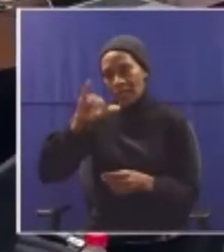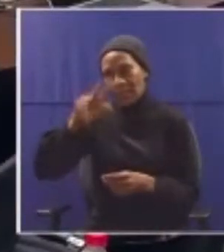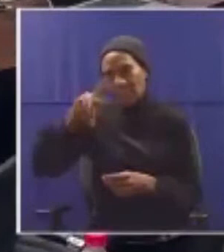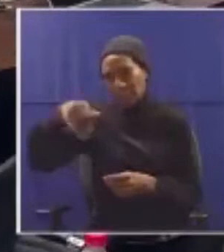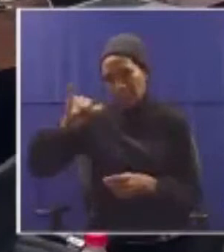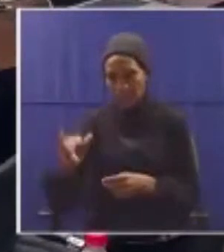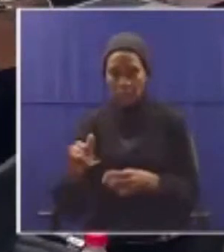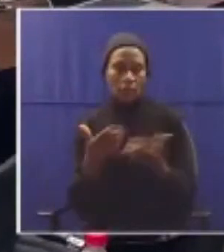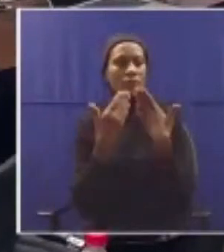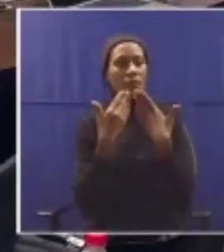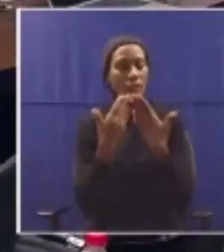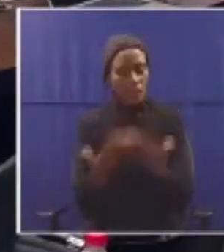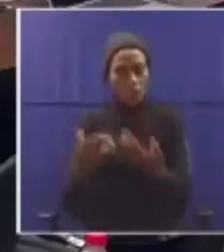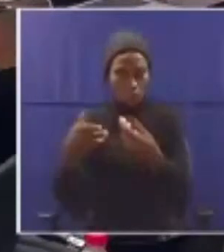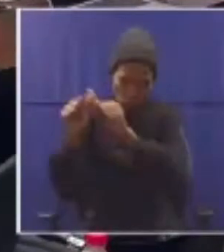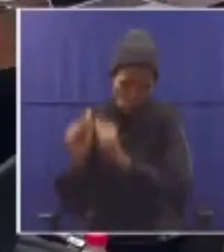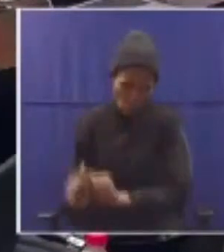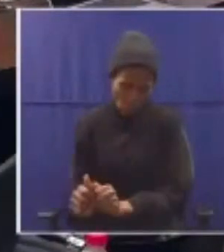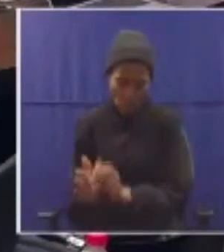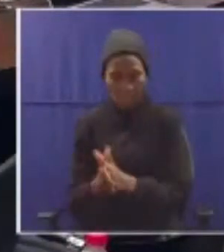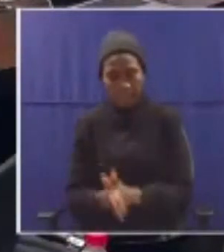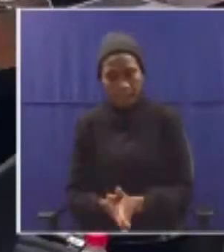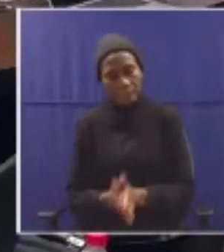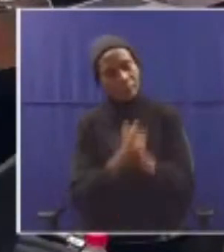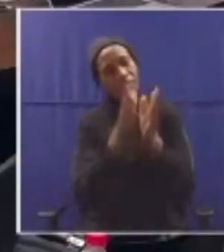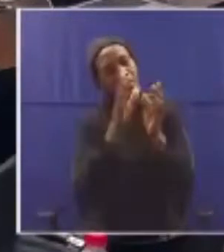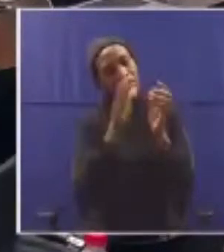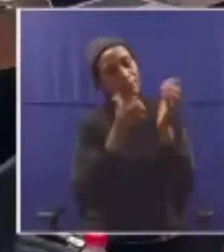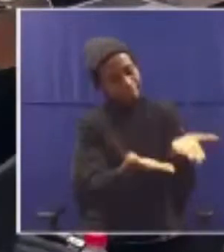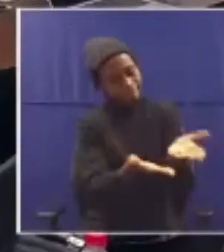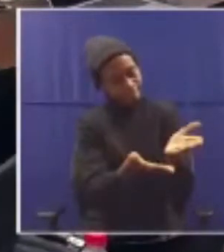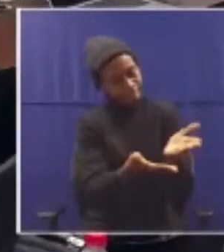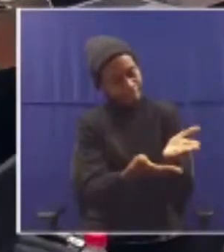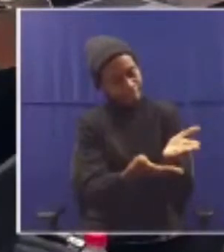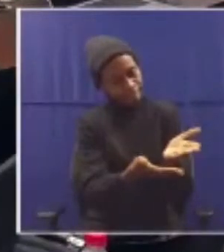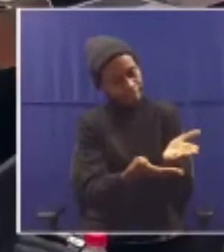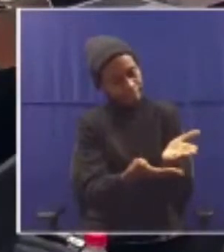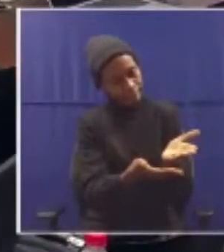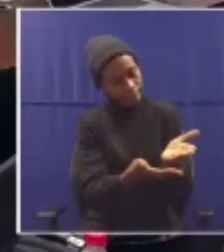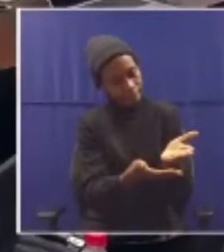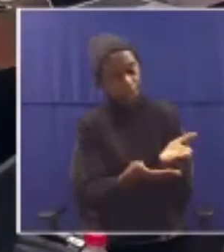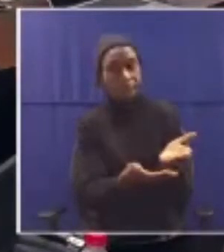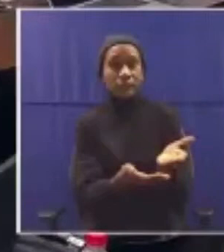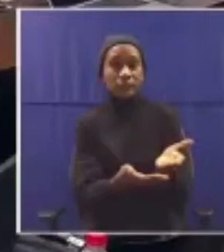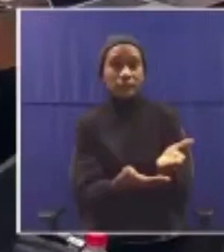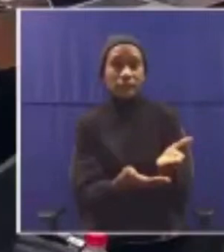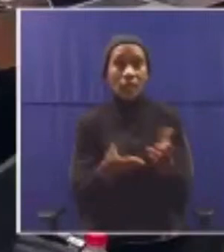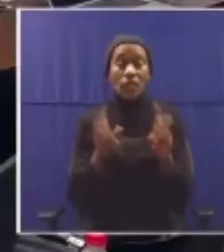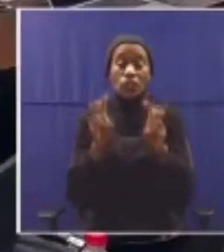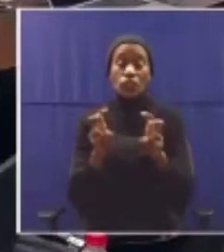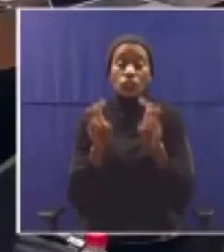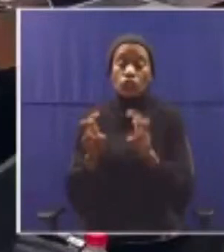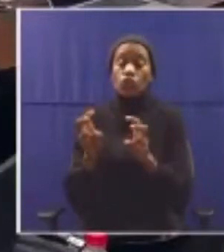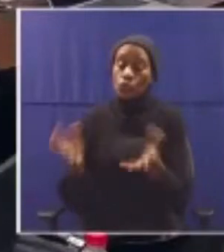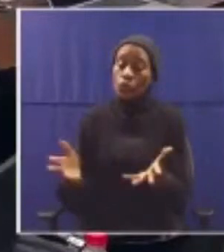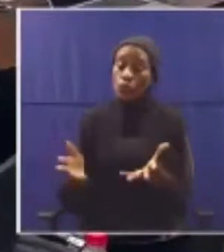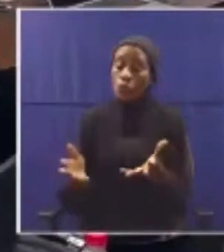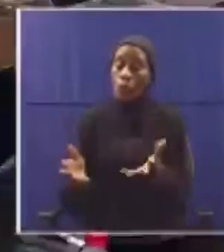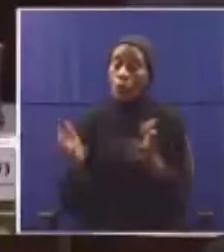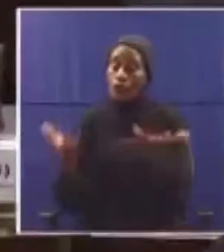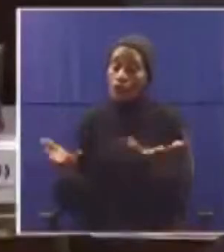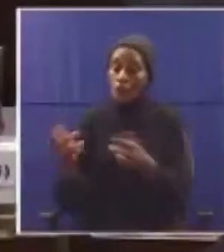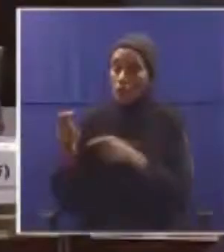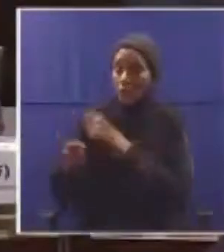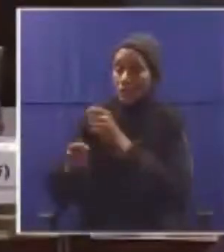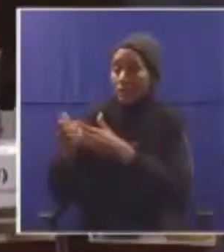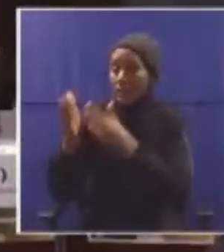you very much, House Chair. Deputy President, the tussles over traditional leadership positions are driven